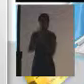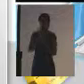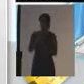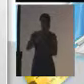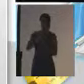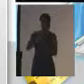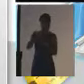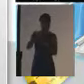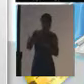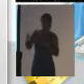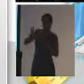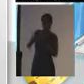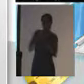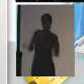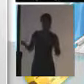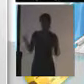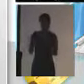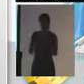the